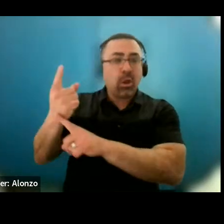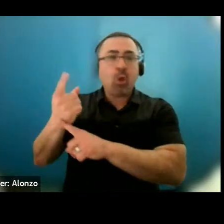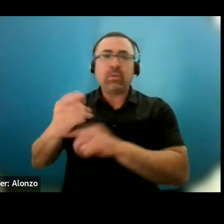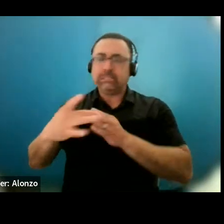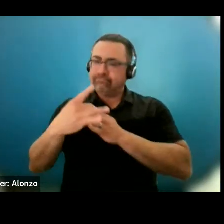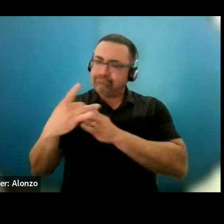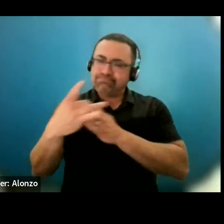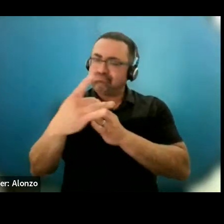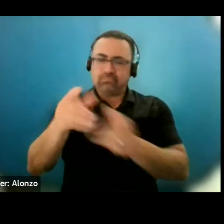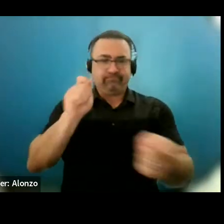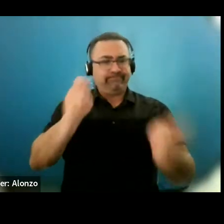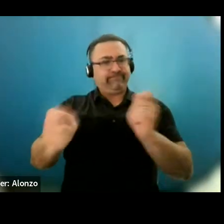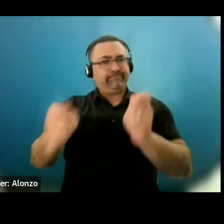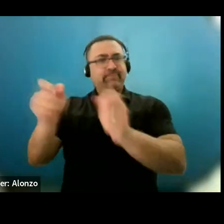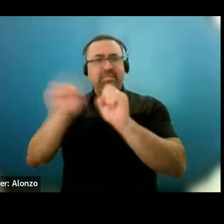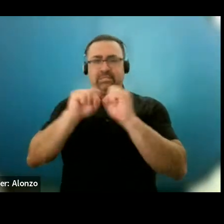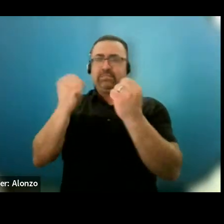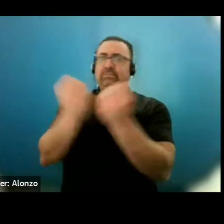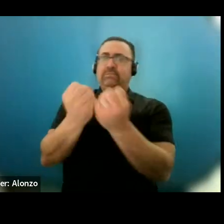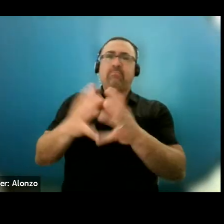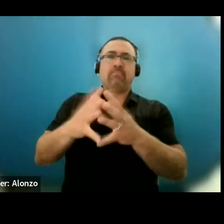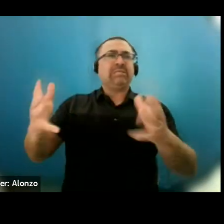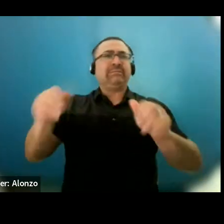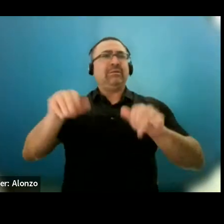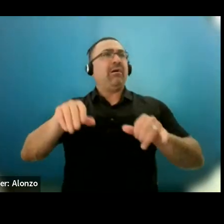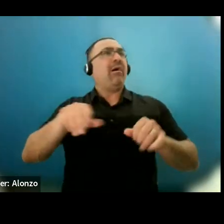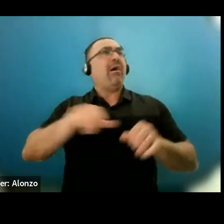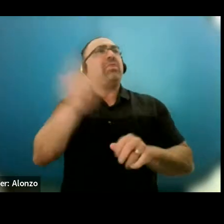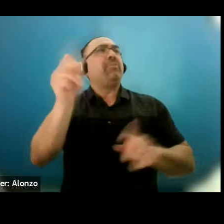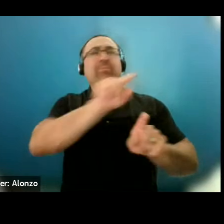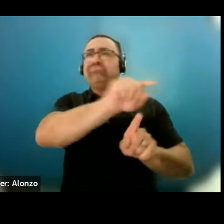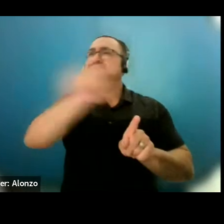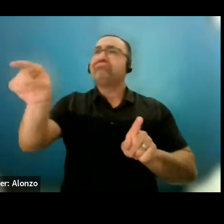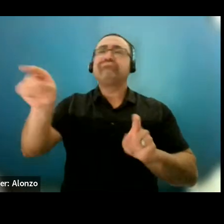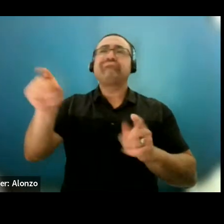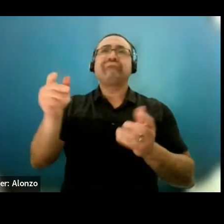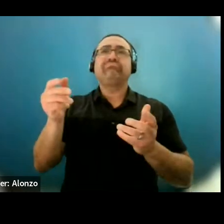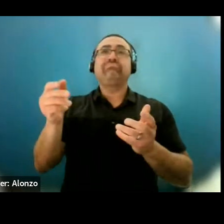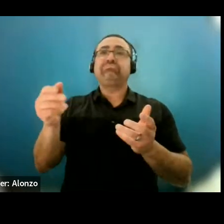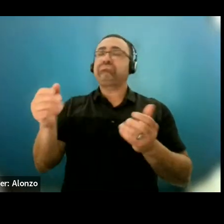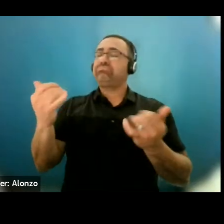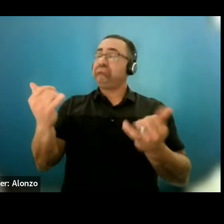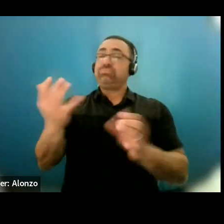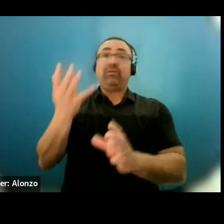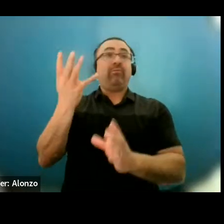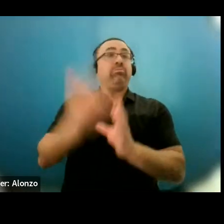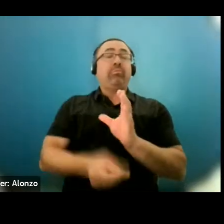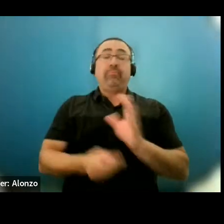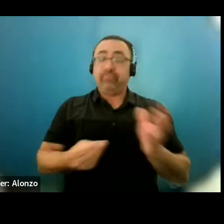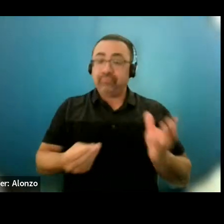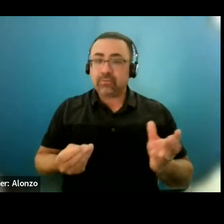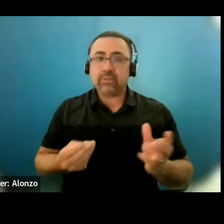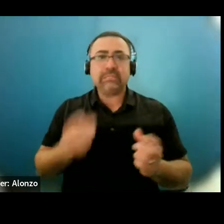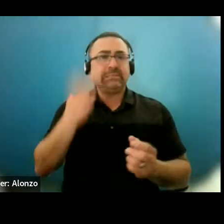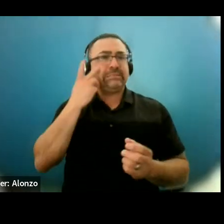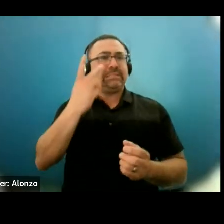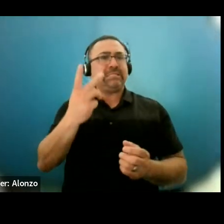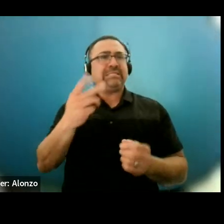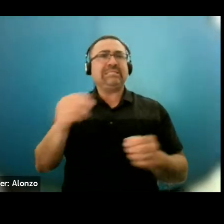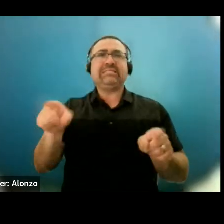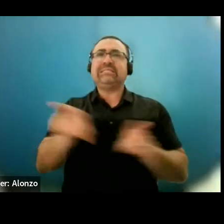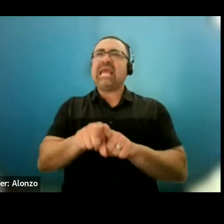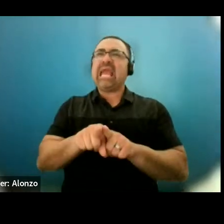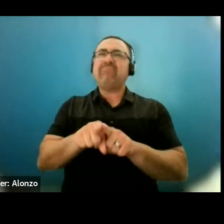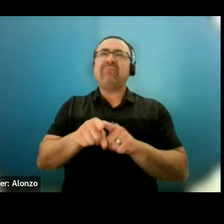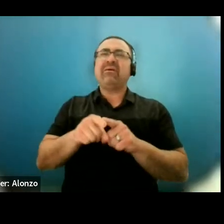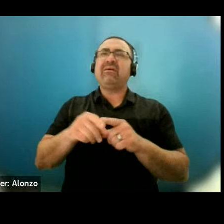and changers of society as much as anyone else. And that has been erased. And we've seen this same reclamation of